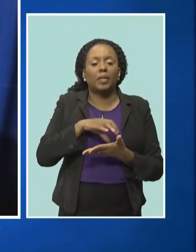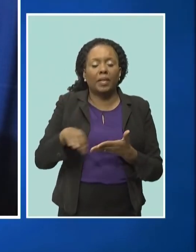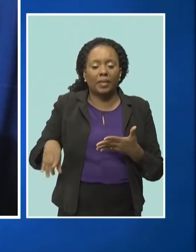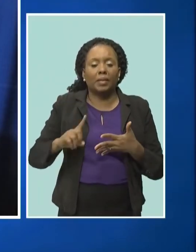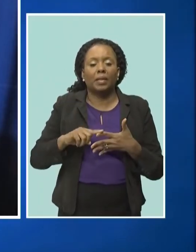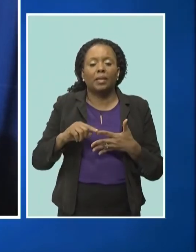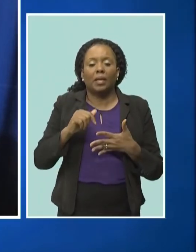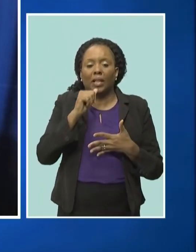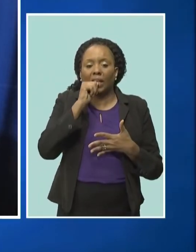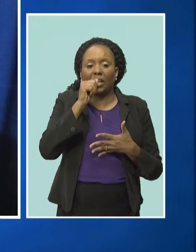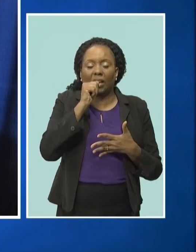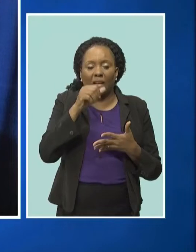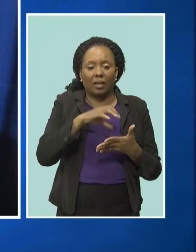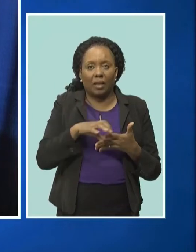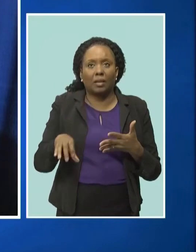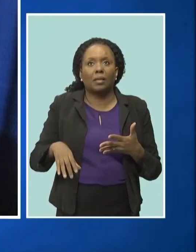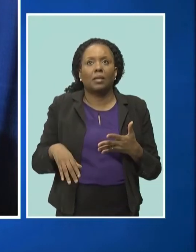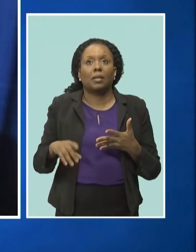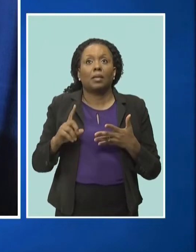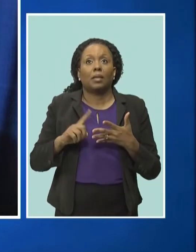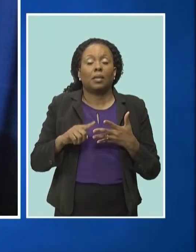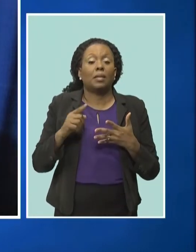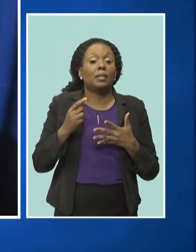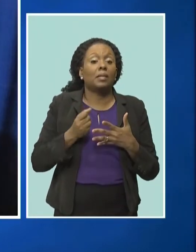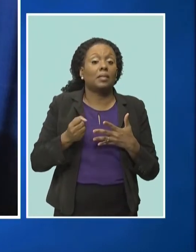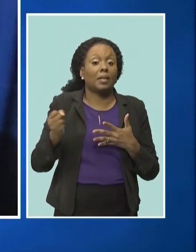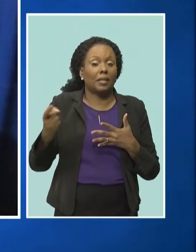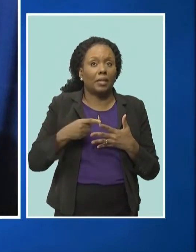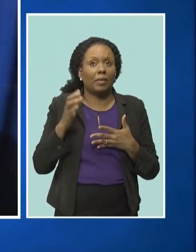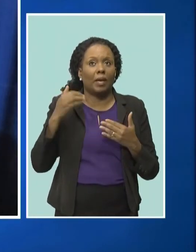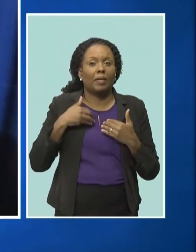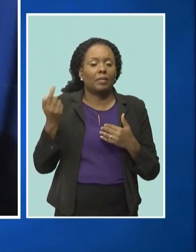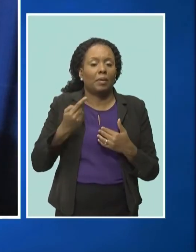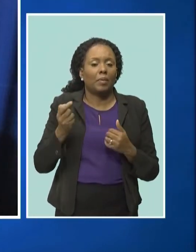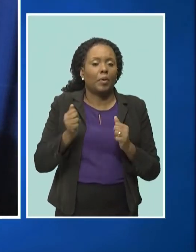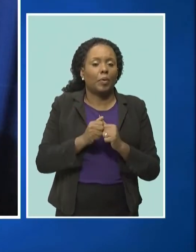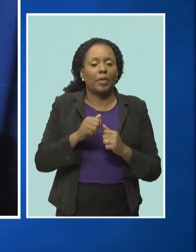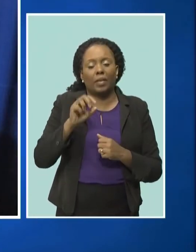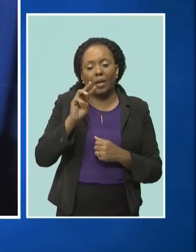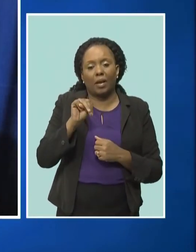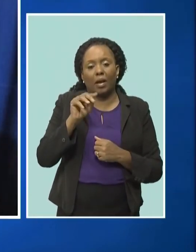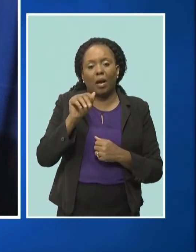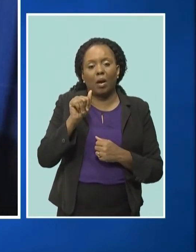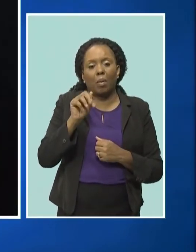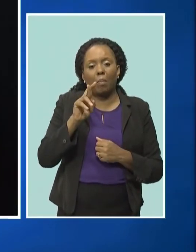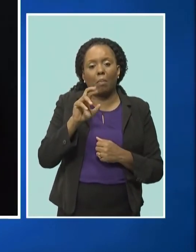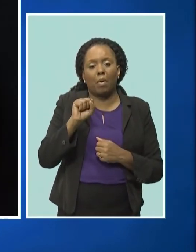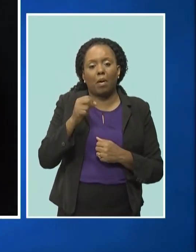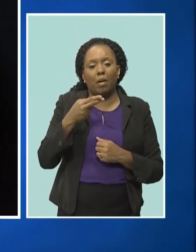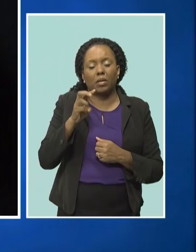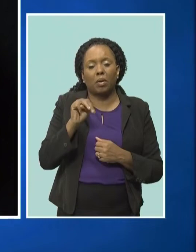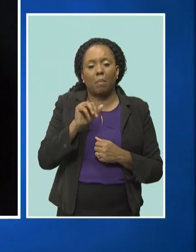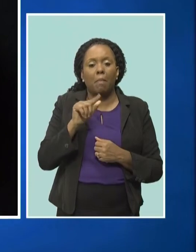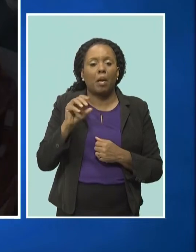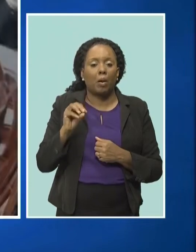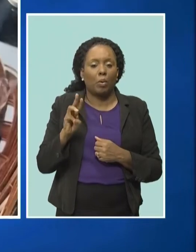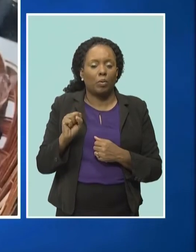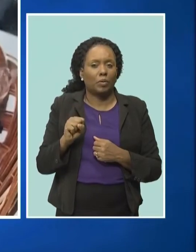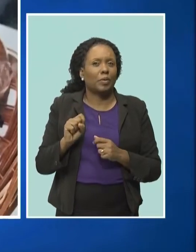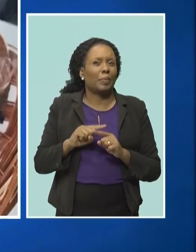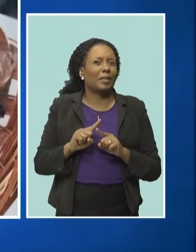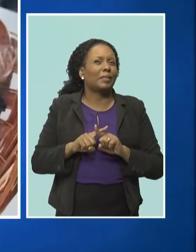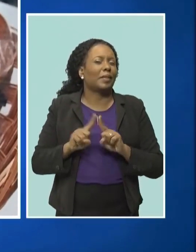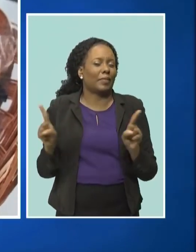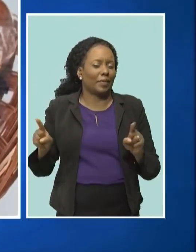next year, which are marshmallows, but we're doing it with a twist. Yes, please, and we're looking at having some great things coming very